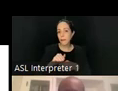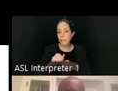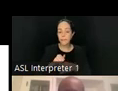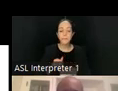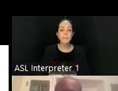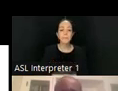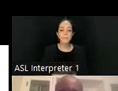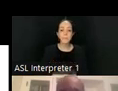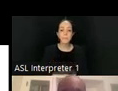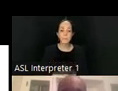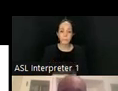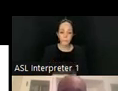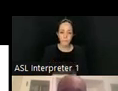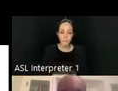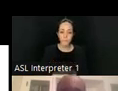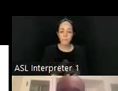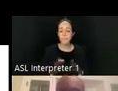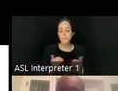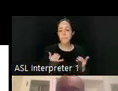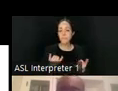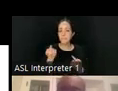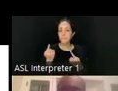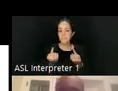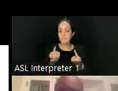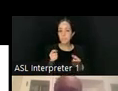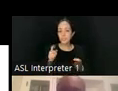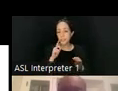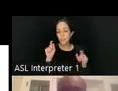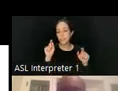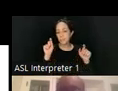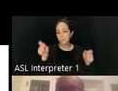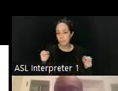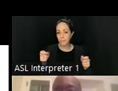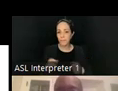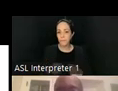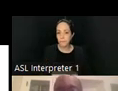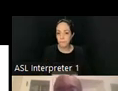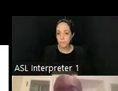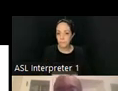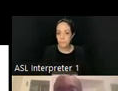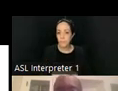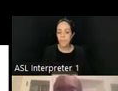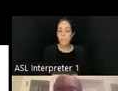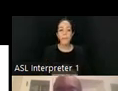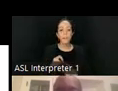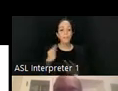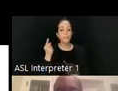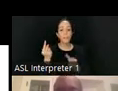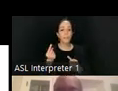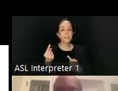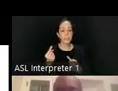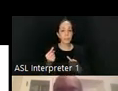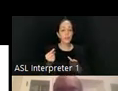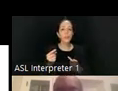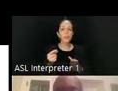And you know, then now I'm thinking about it, we probably put in parentheses, like, or my, if I was thinking of my notes, putting like alternates as well, as a little dot